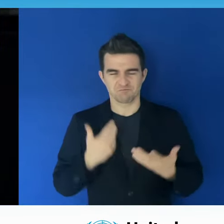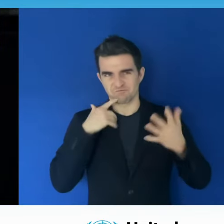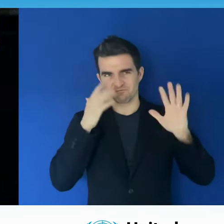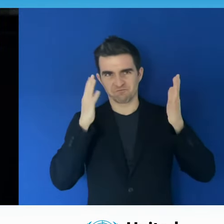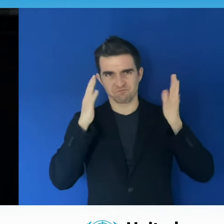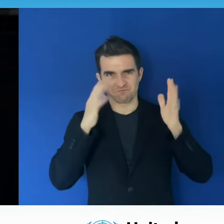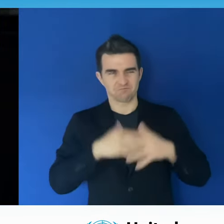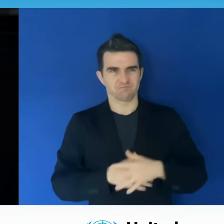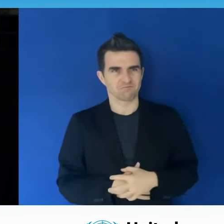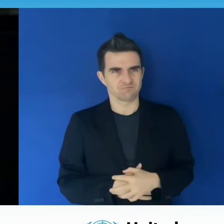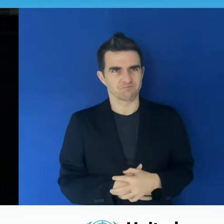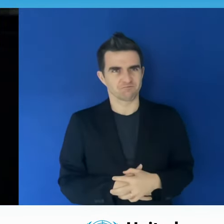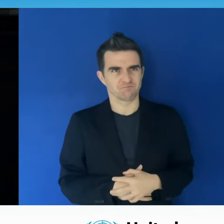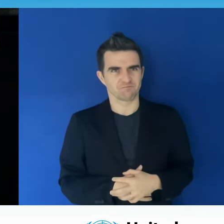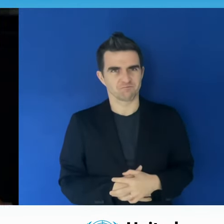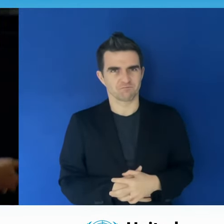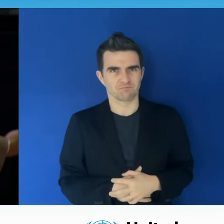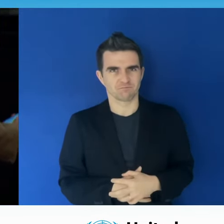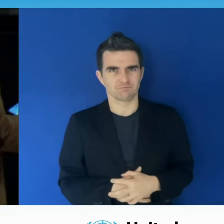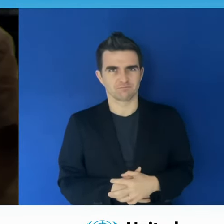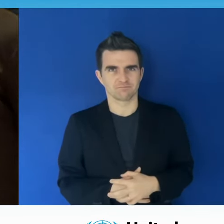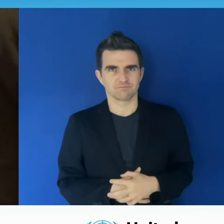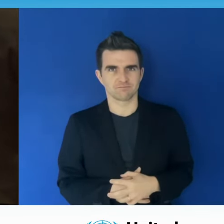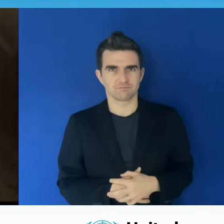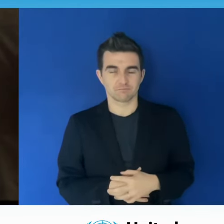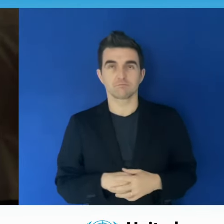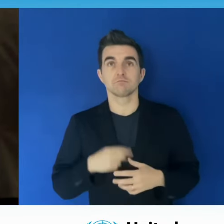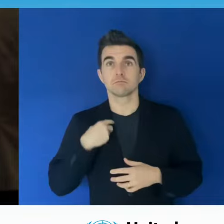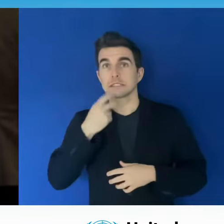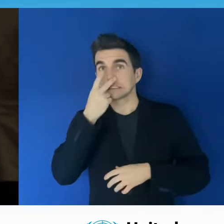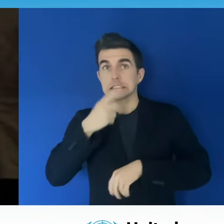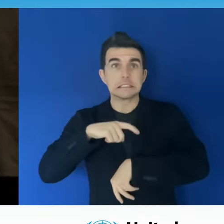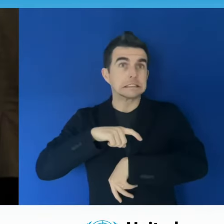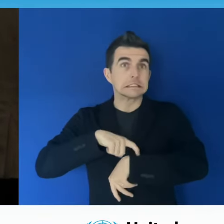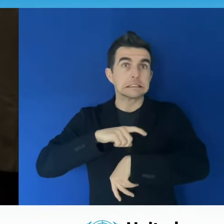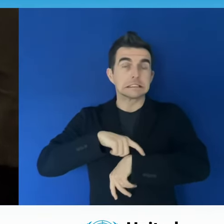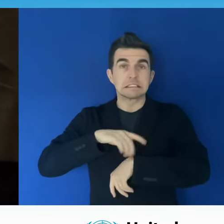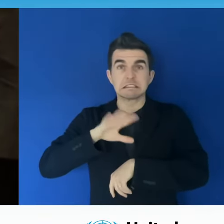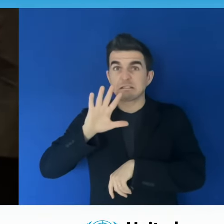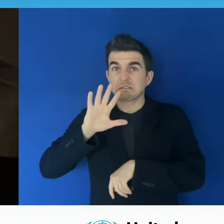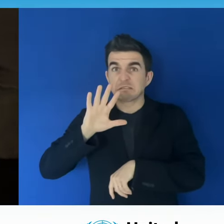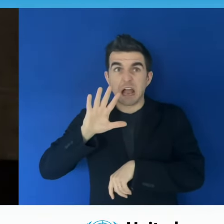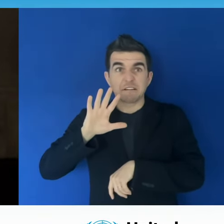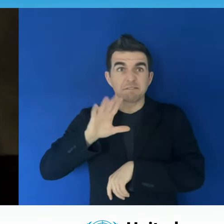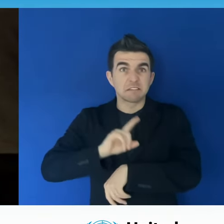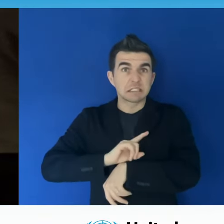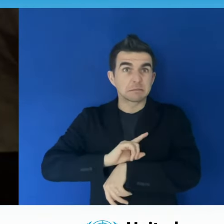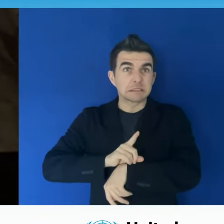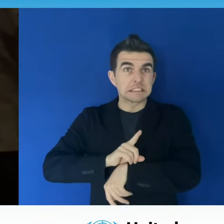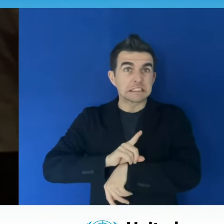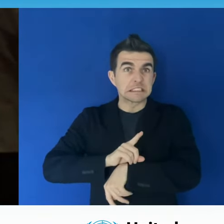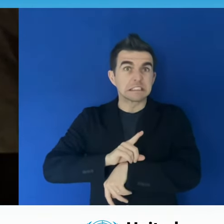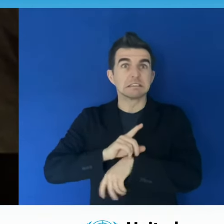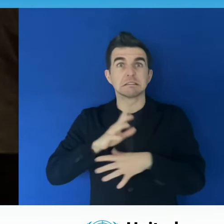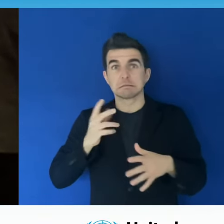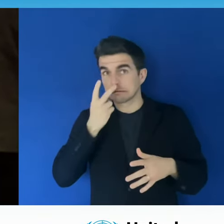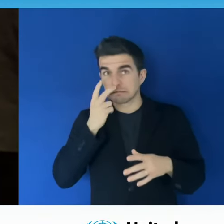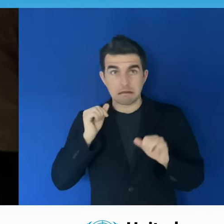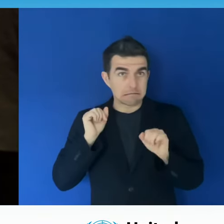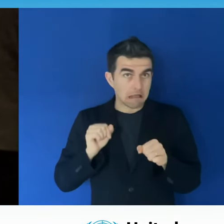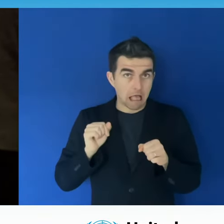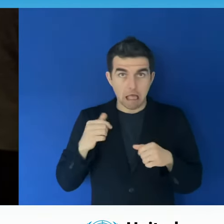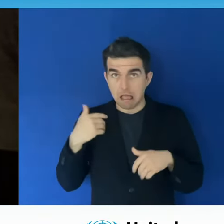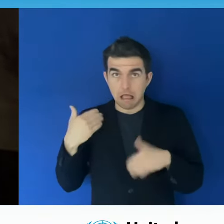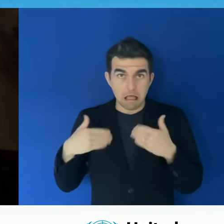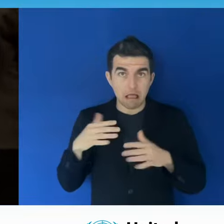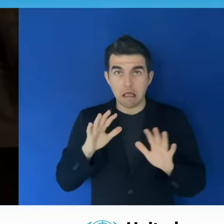We only have 5 minutes left, so let's see how far we can go. But I did want to ask a question about gender equality, because like I